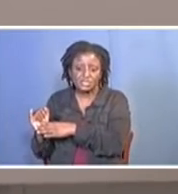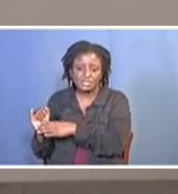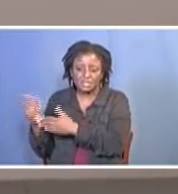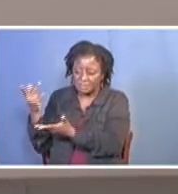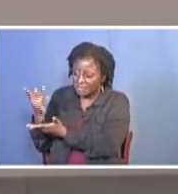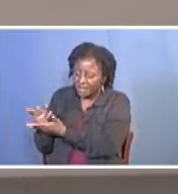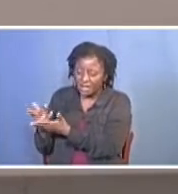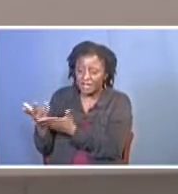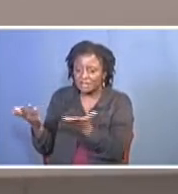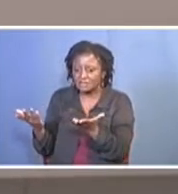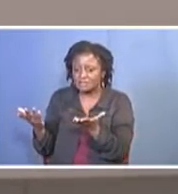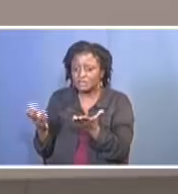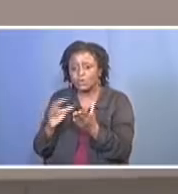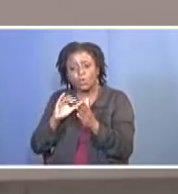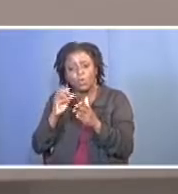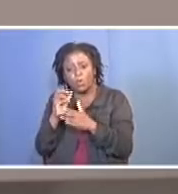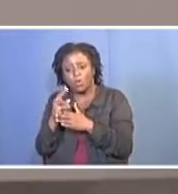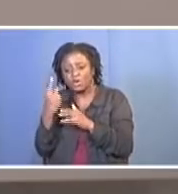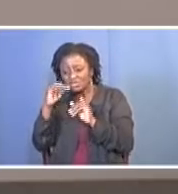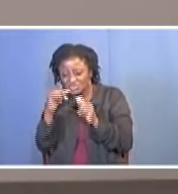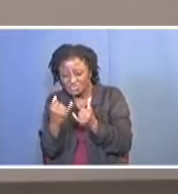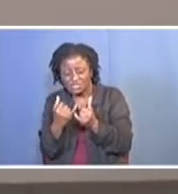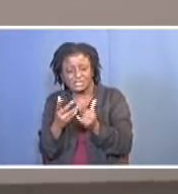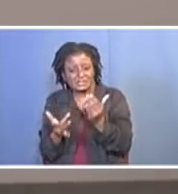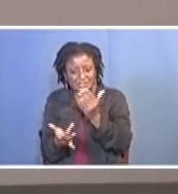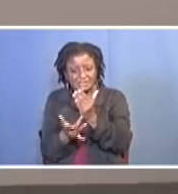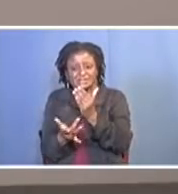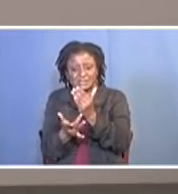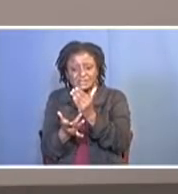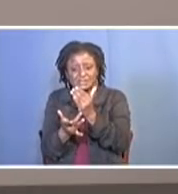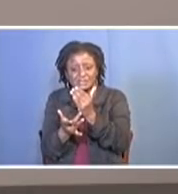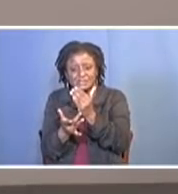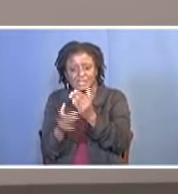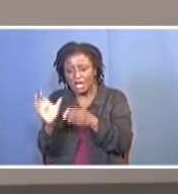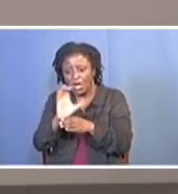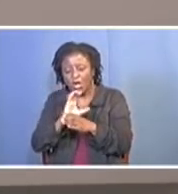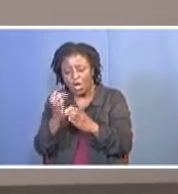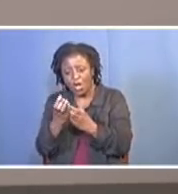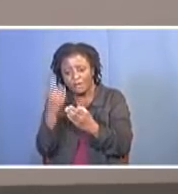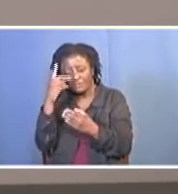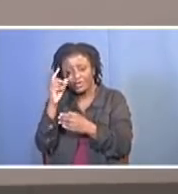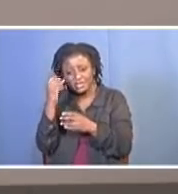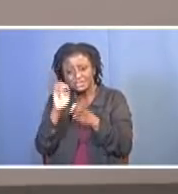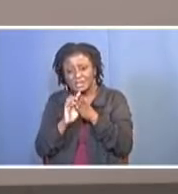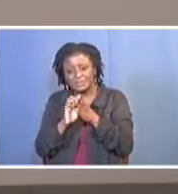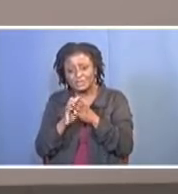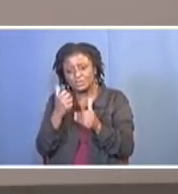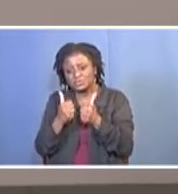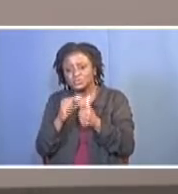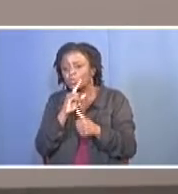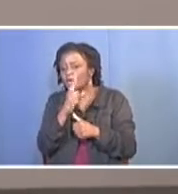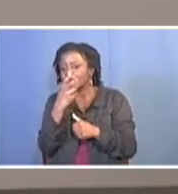park, or just make it a tech hub, for example, which is one of